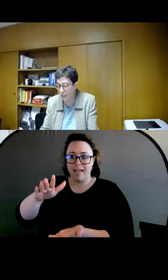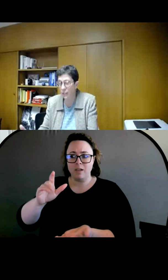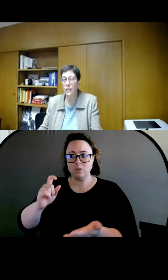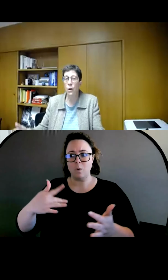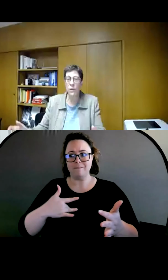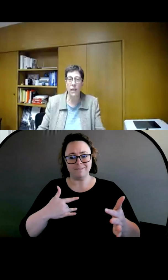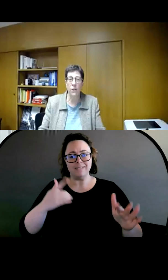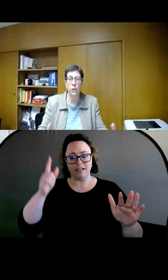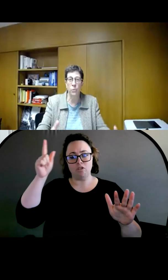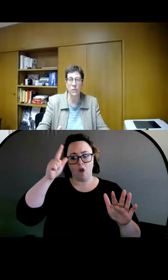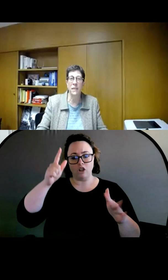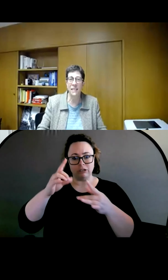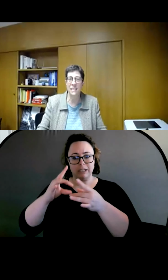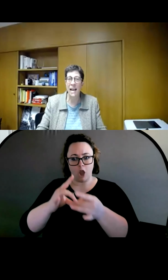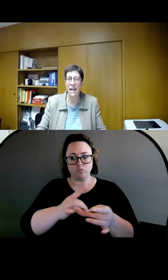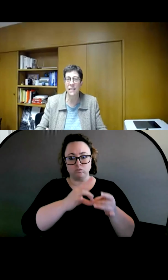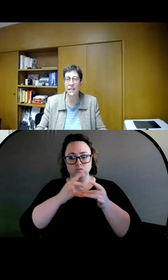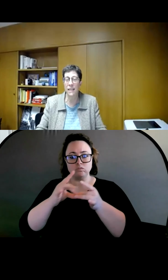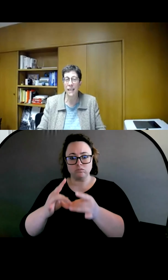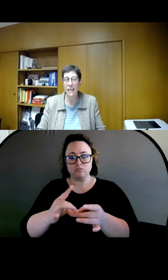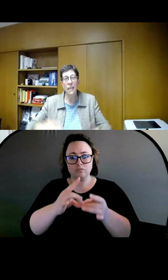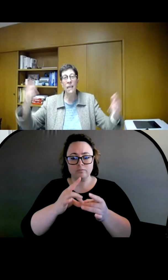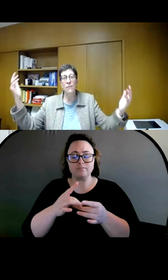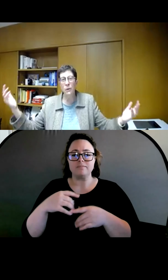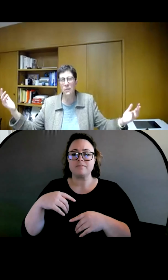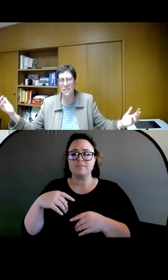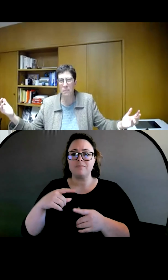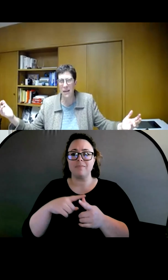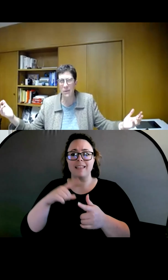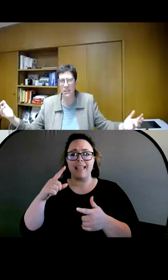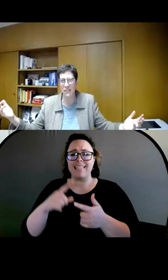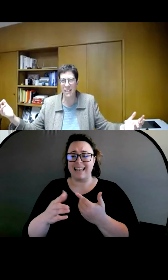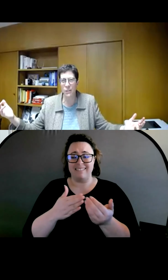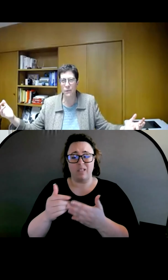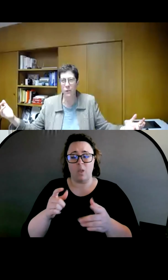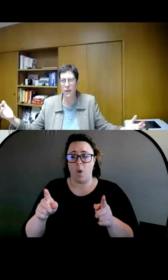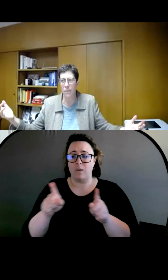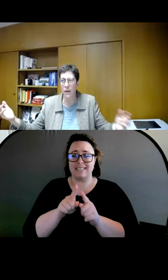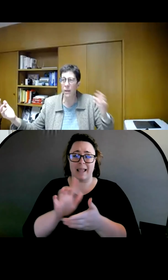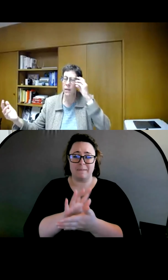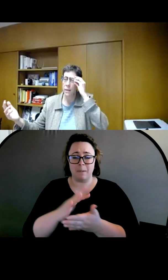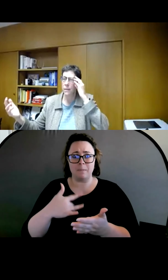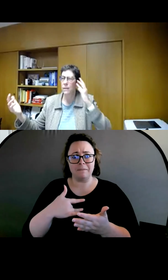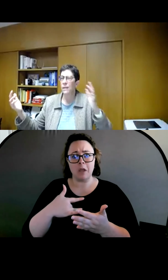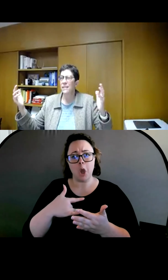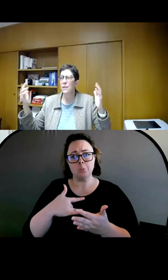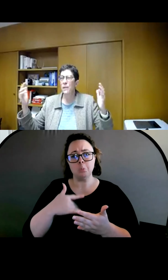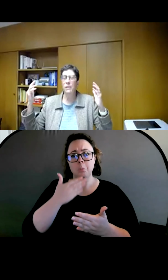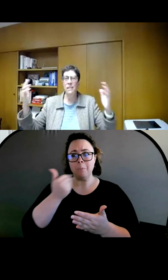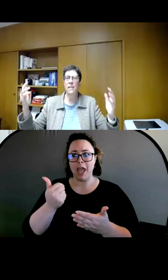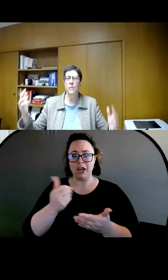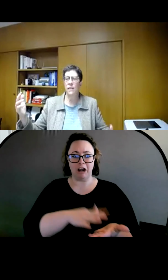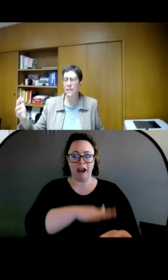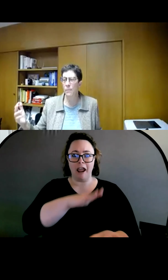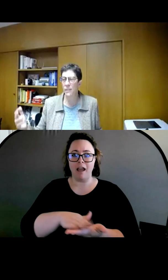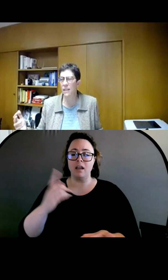of logically go together, and you put them in neat stacks, and then even though it's the same papers on your desk, you feel better about it? Somebody